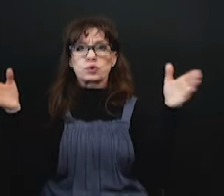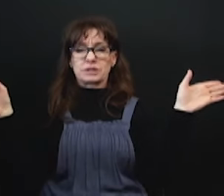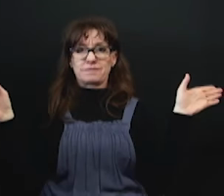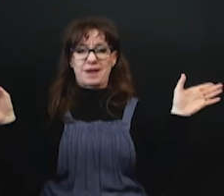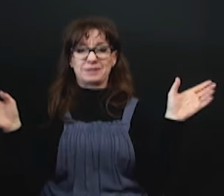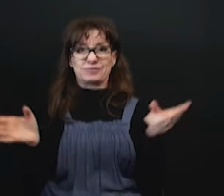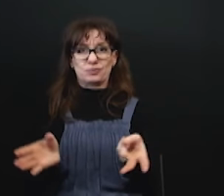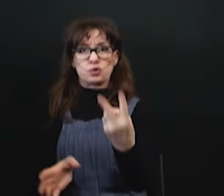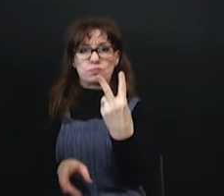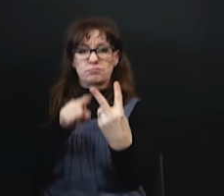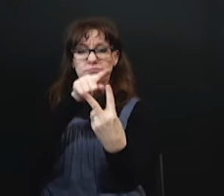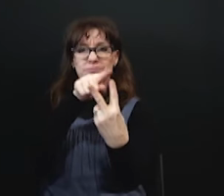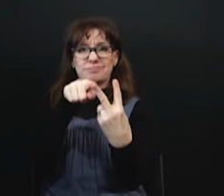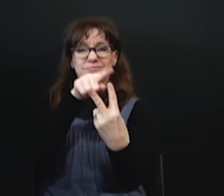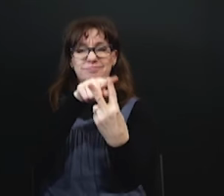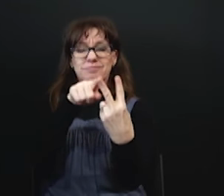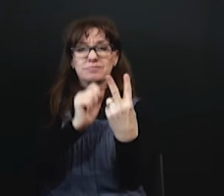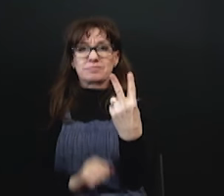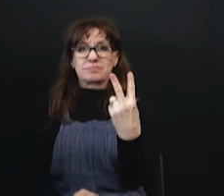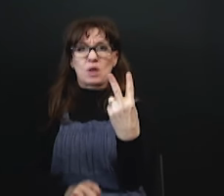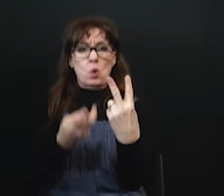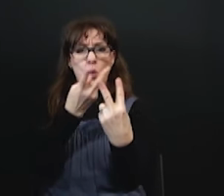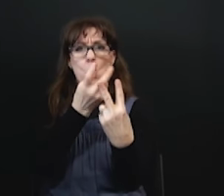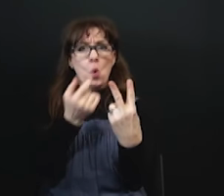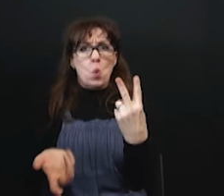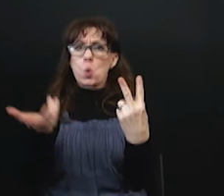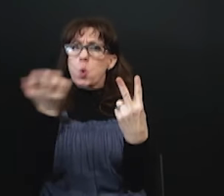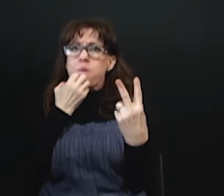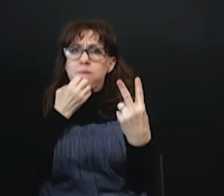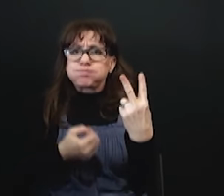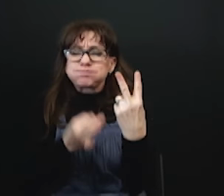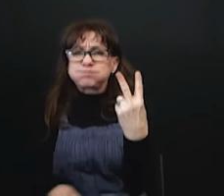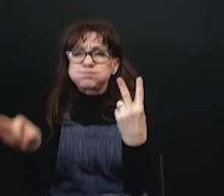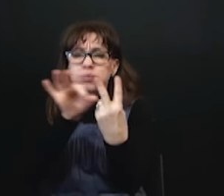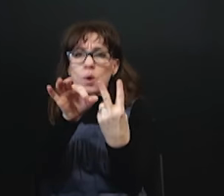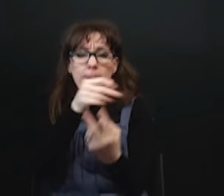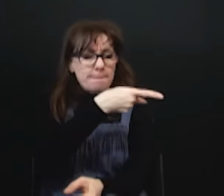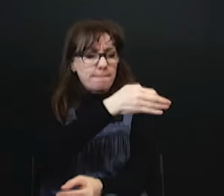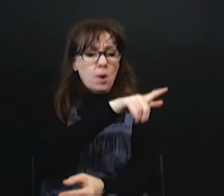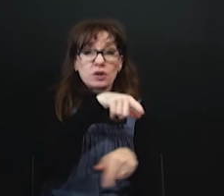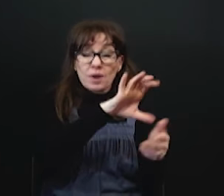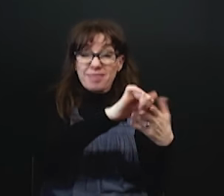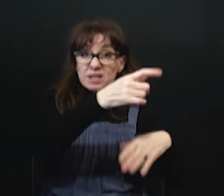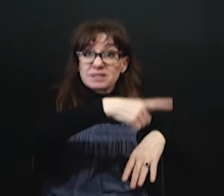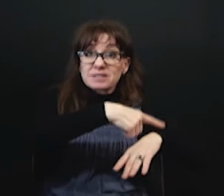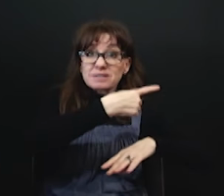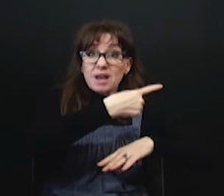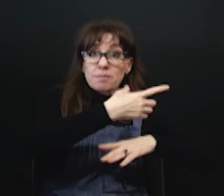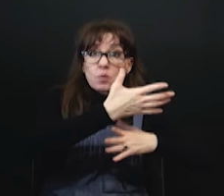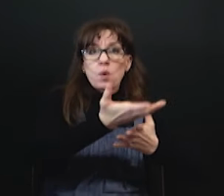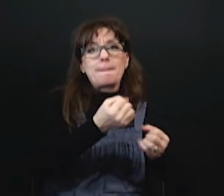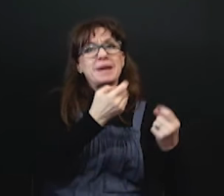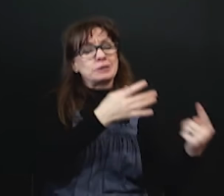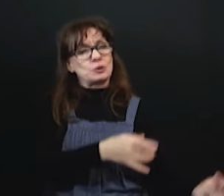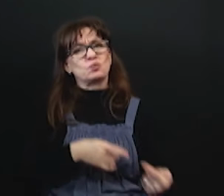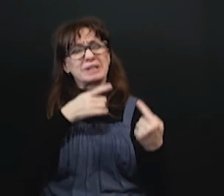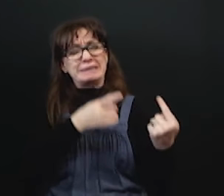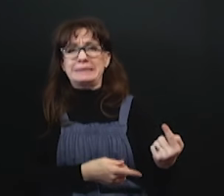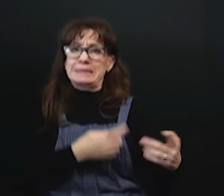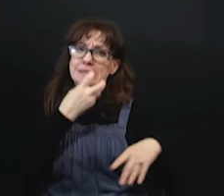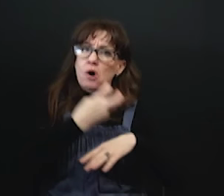Two words that say so very much. But in Paul's day, many, of course, would struggle to